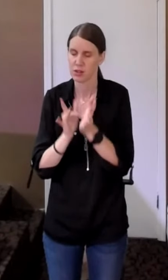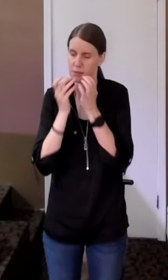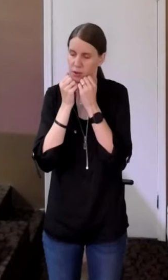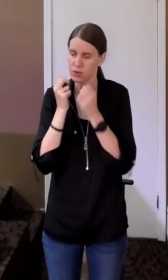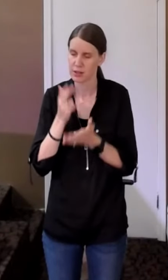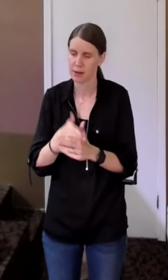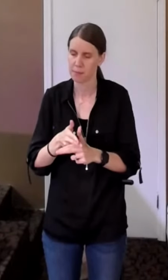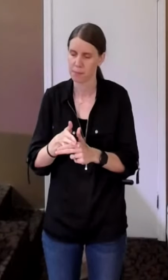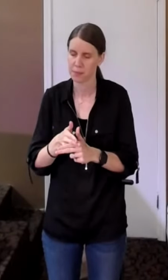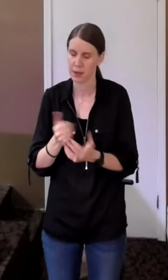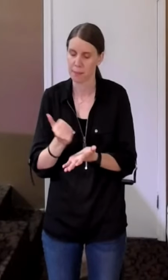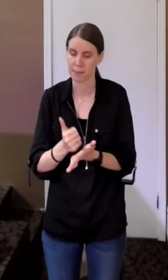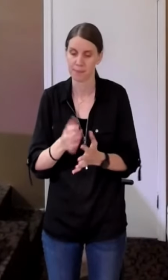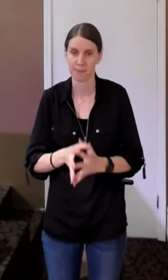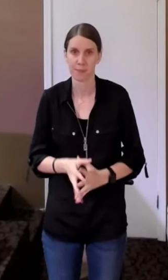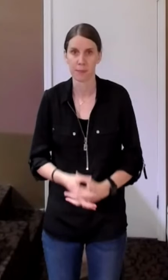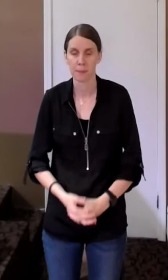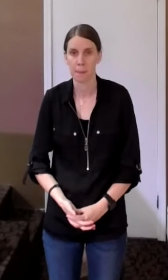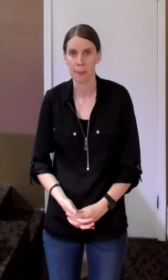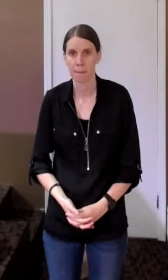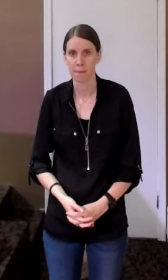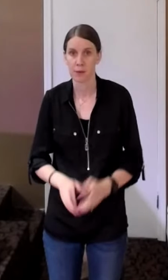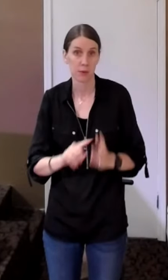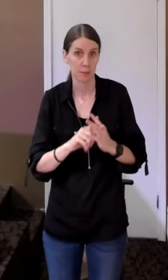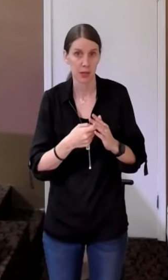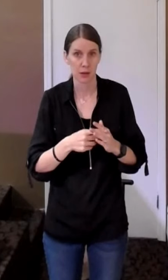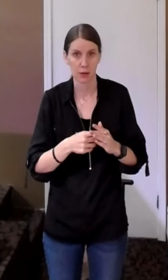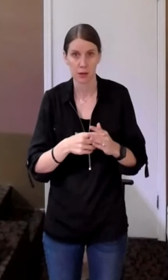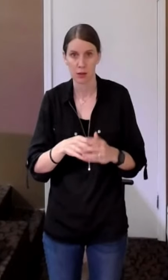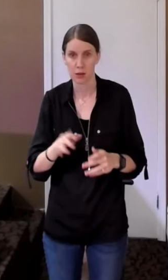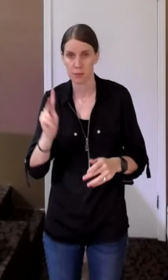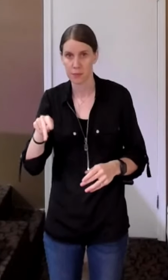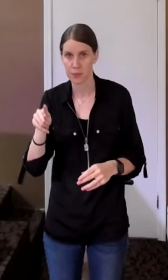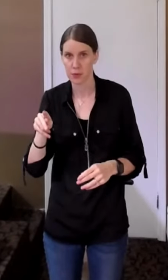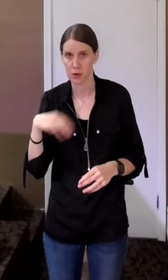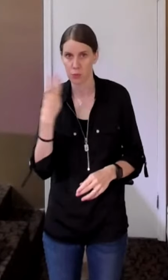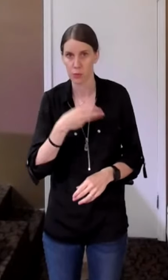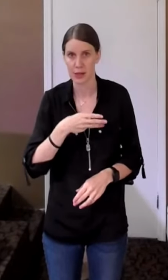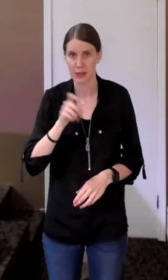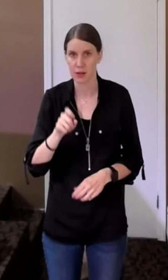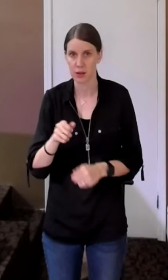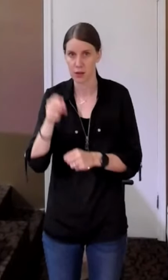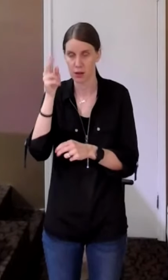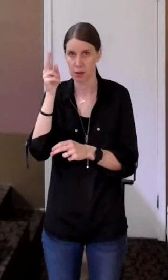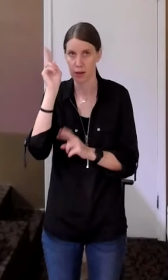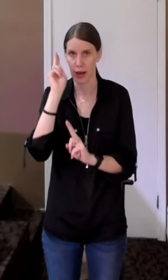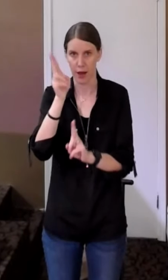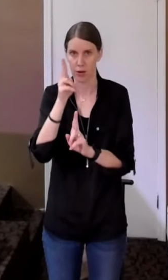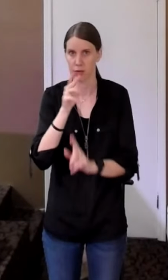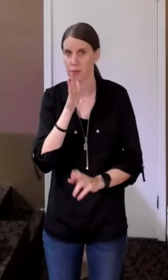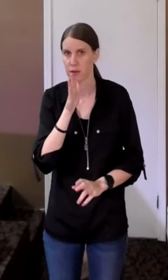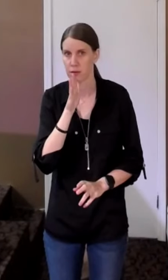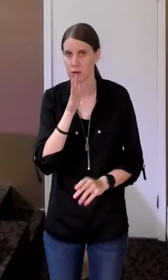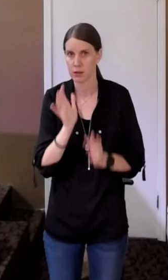name, amen. To begin with, we should honor our mothers. The Scripture teaches